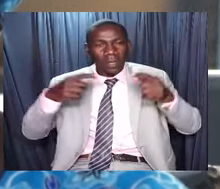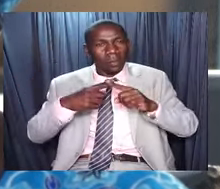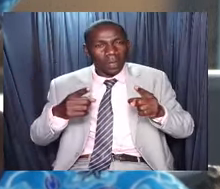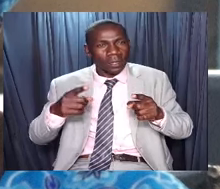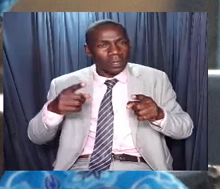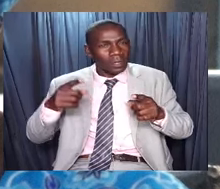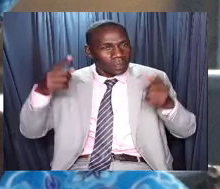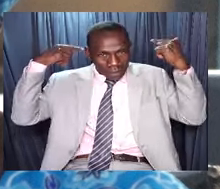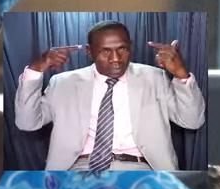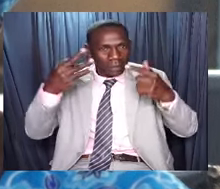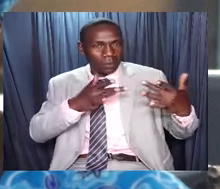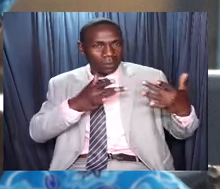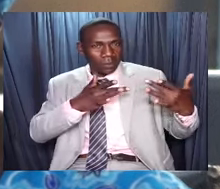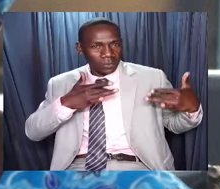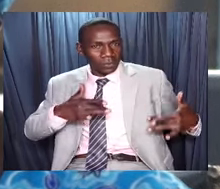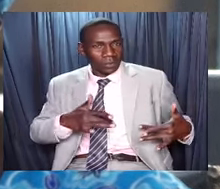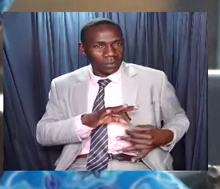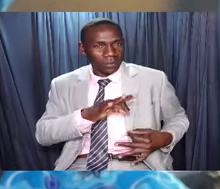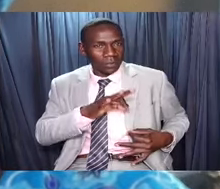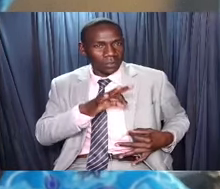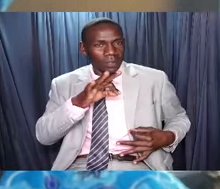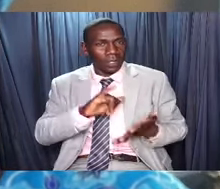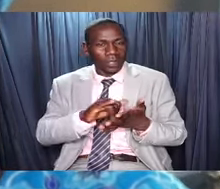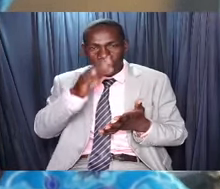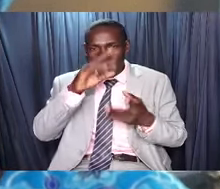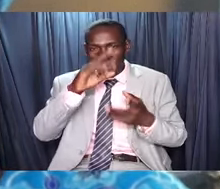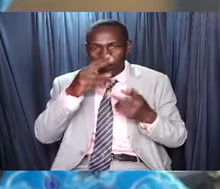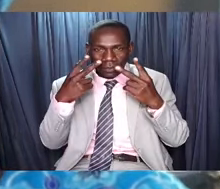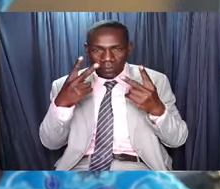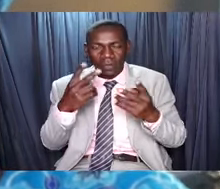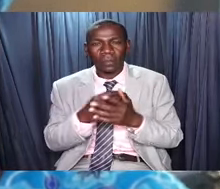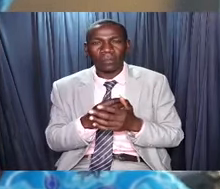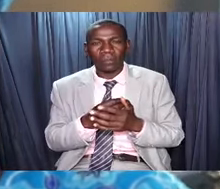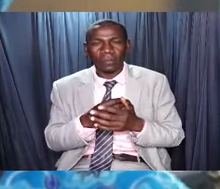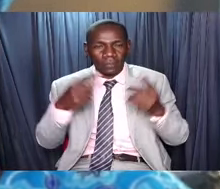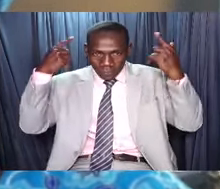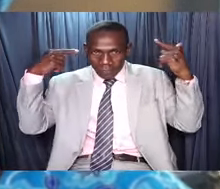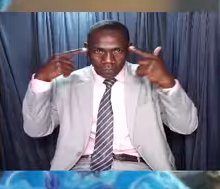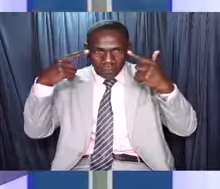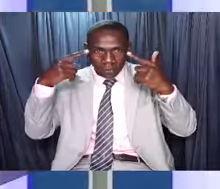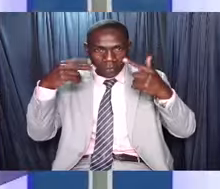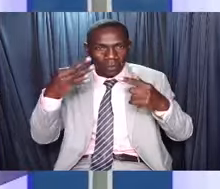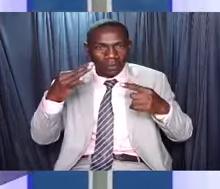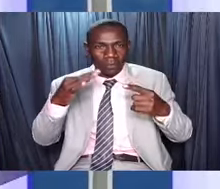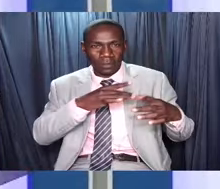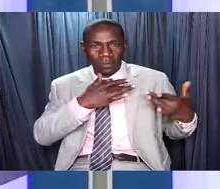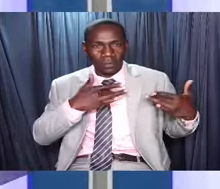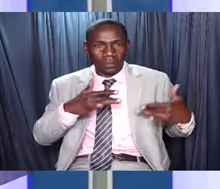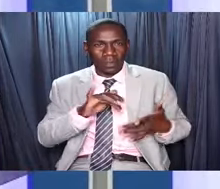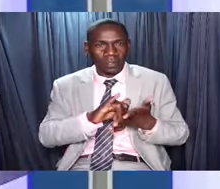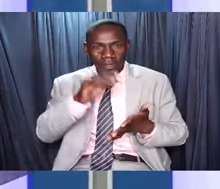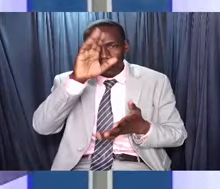Lakini kiremba cha rohoni. But the spiritual turban is what God is beholding. The spiritual turban in